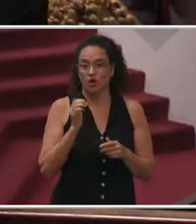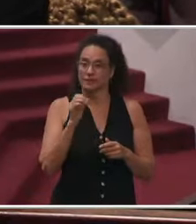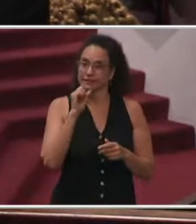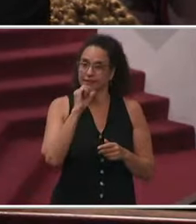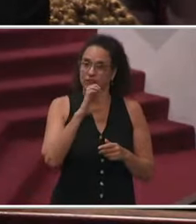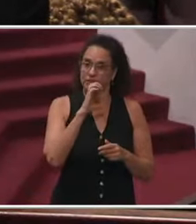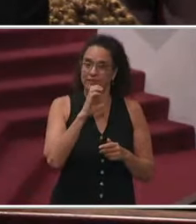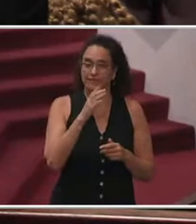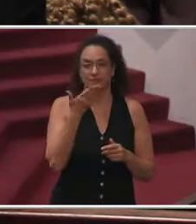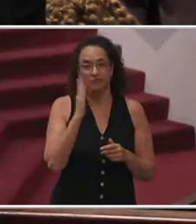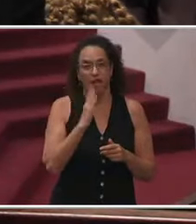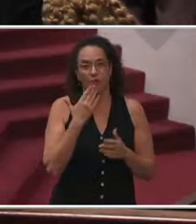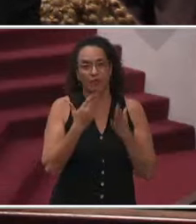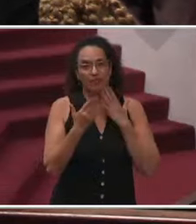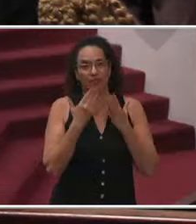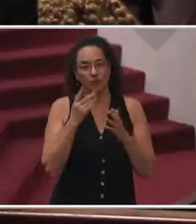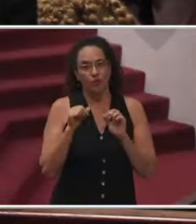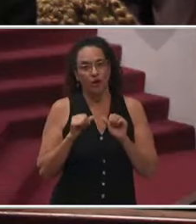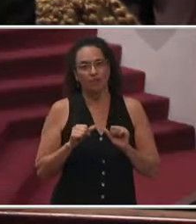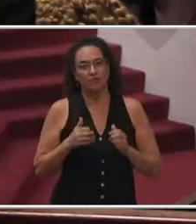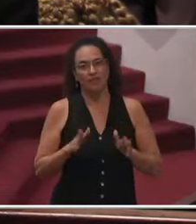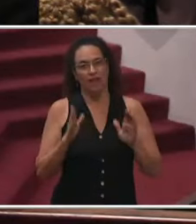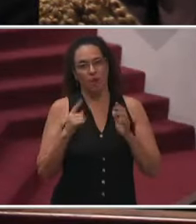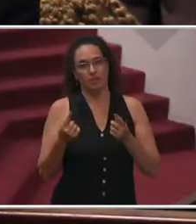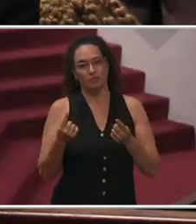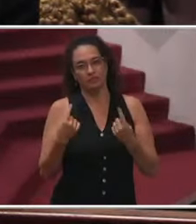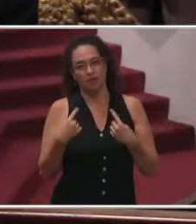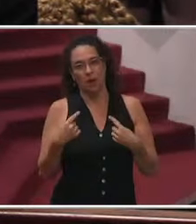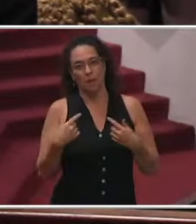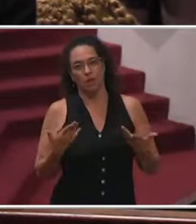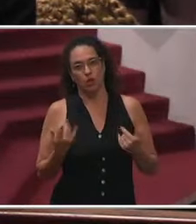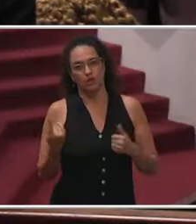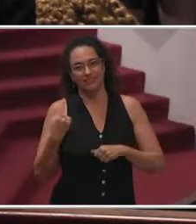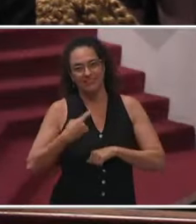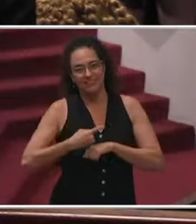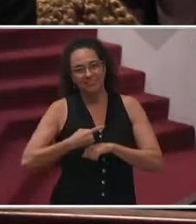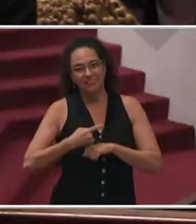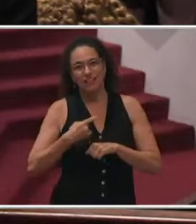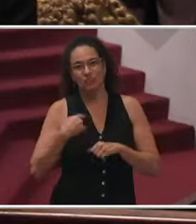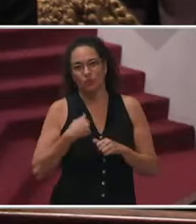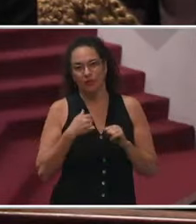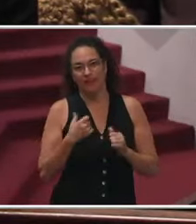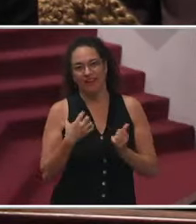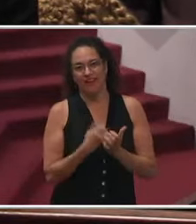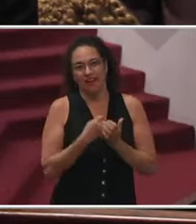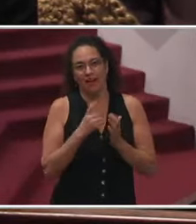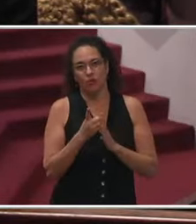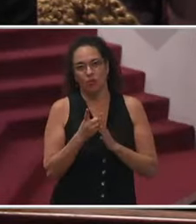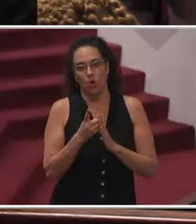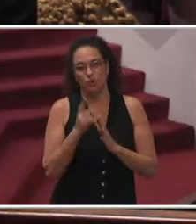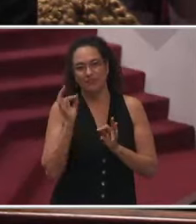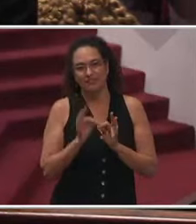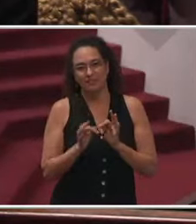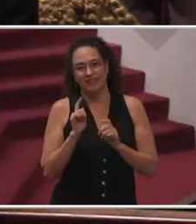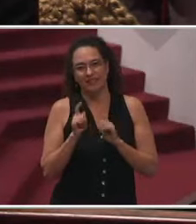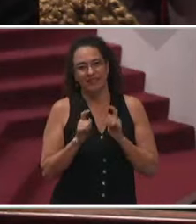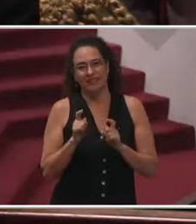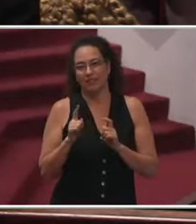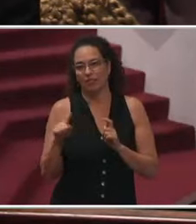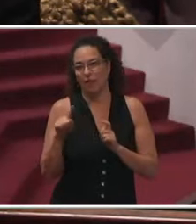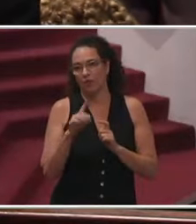for allowing them to press their way out here today so that we might have a moment to just simply give them their flowers while